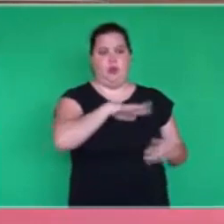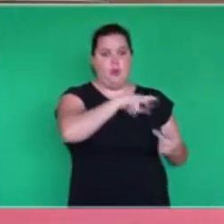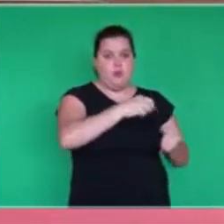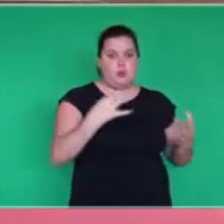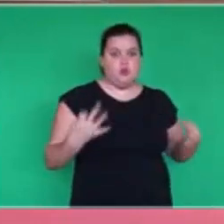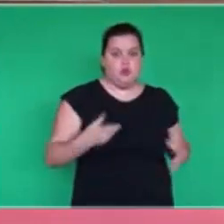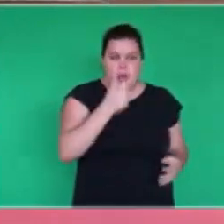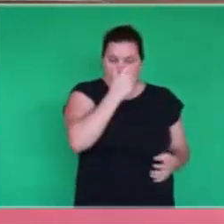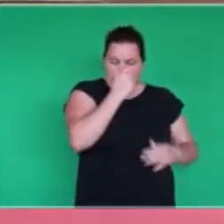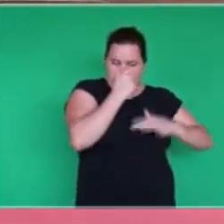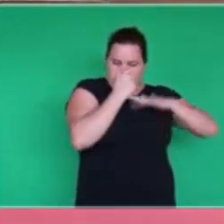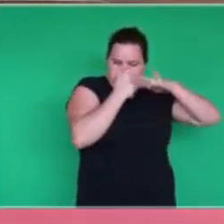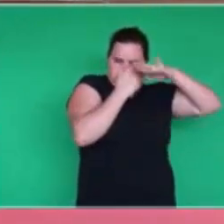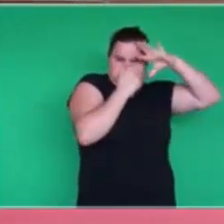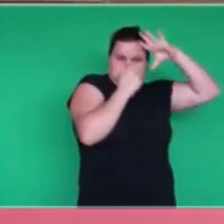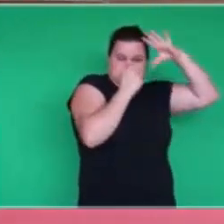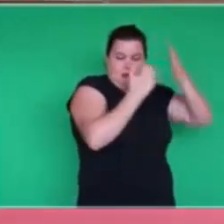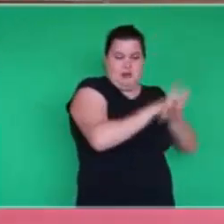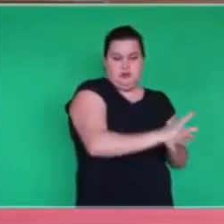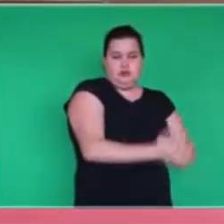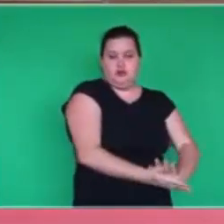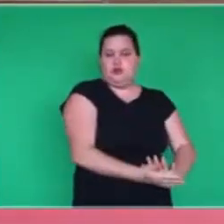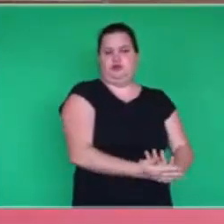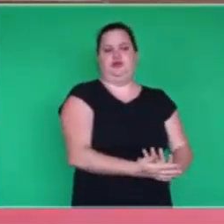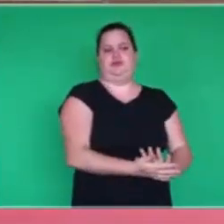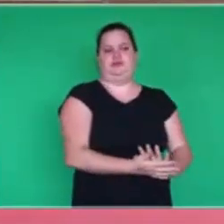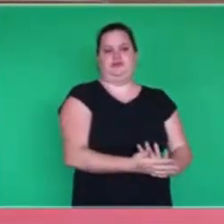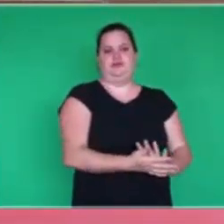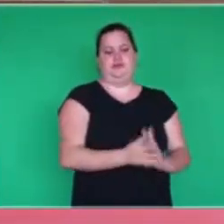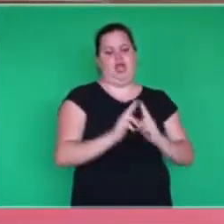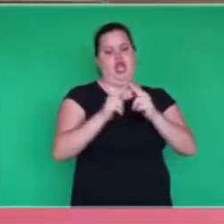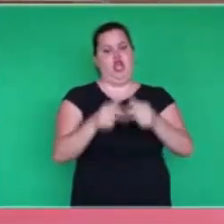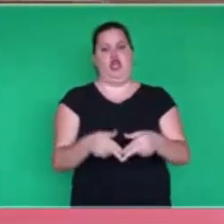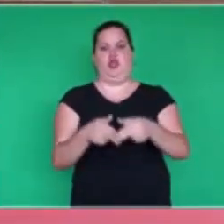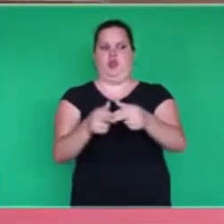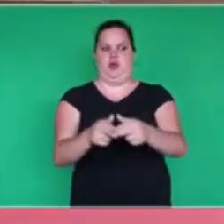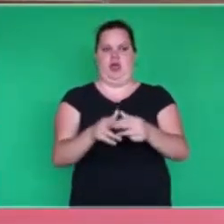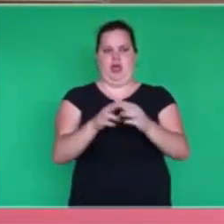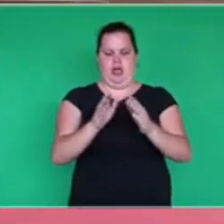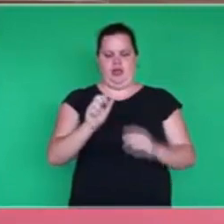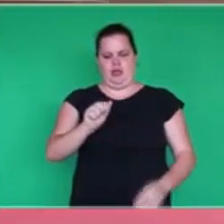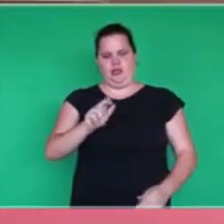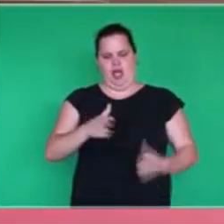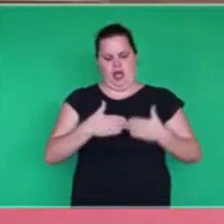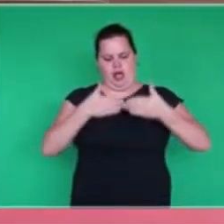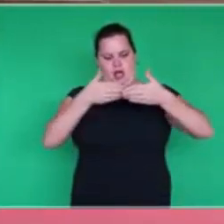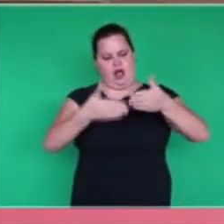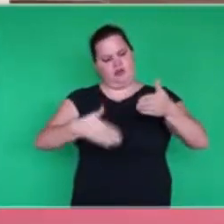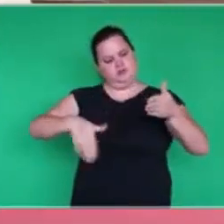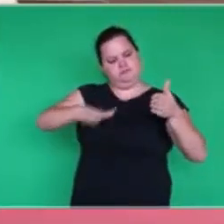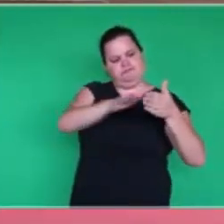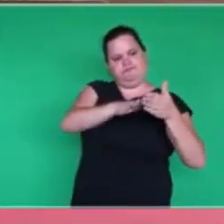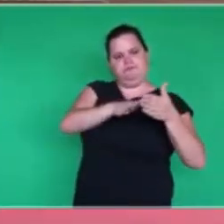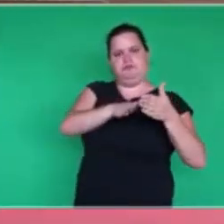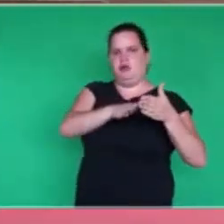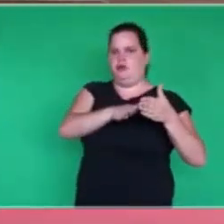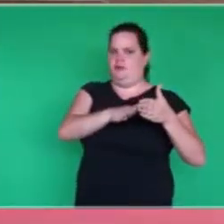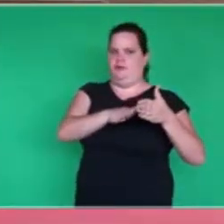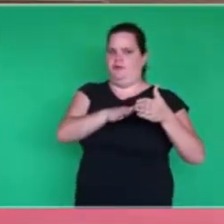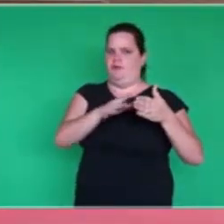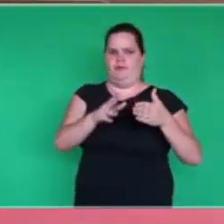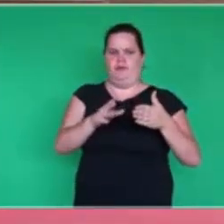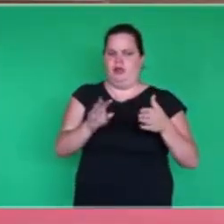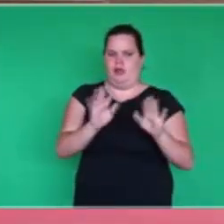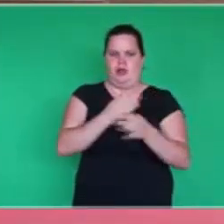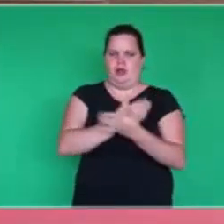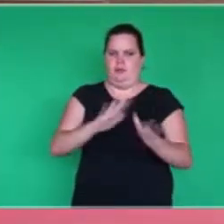hear what was prophetically being announced, nor were they ready. The whole world perished, and